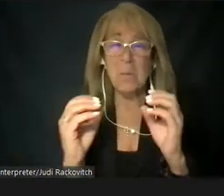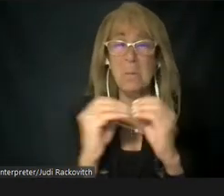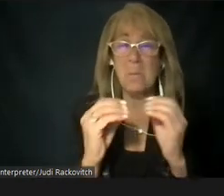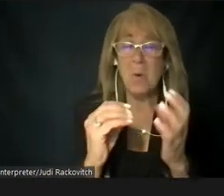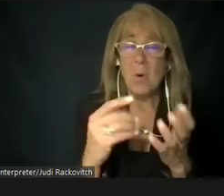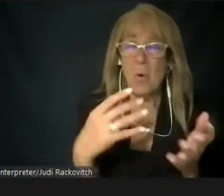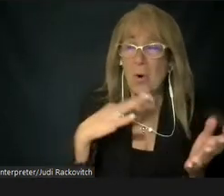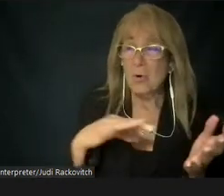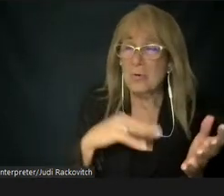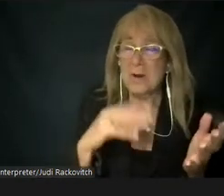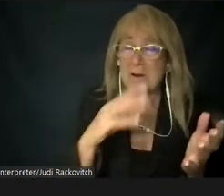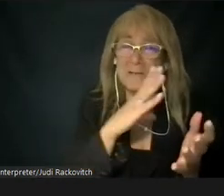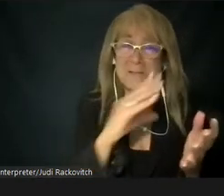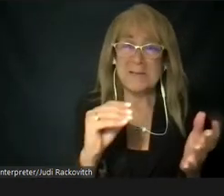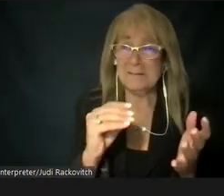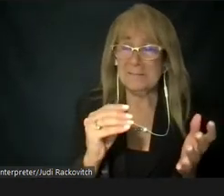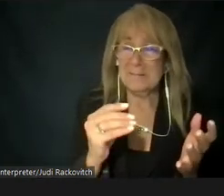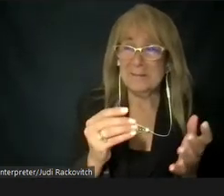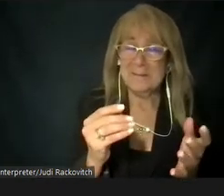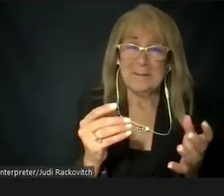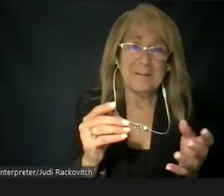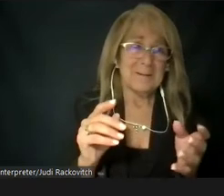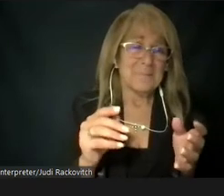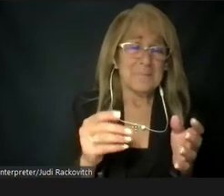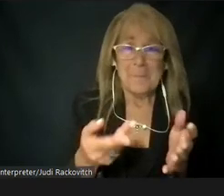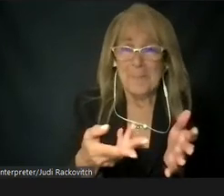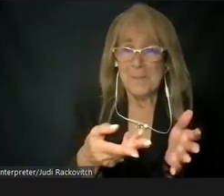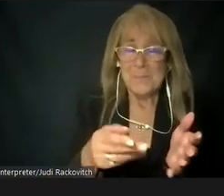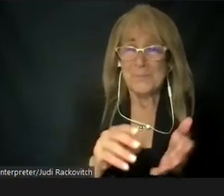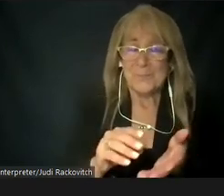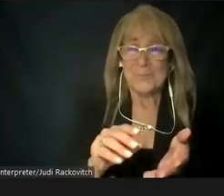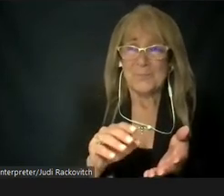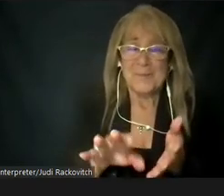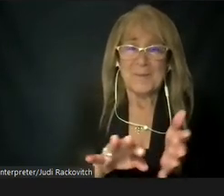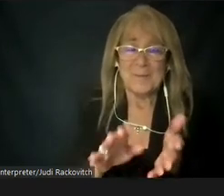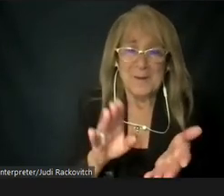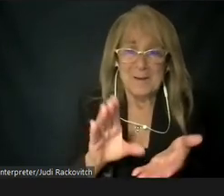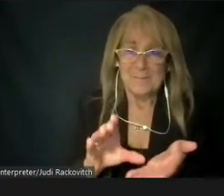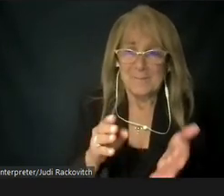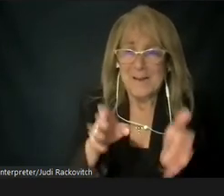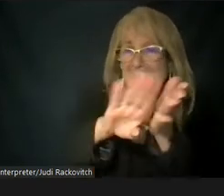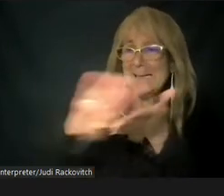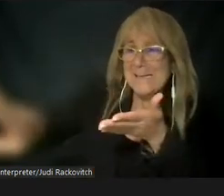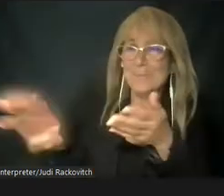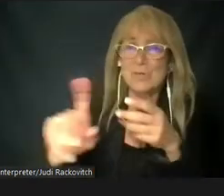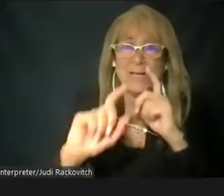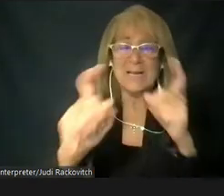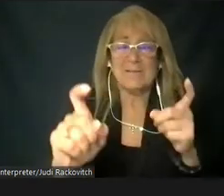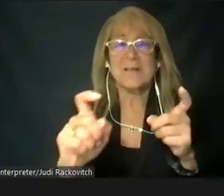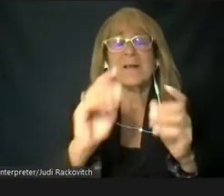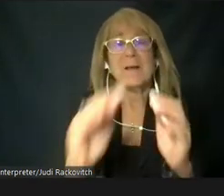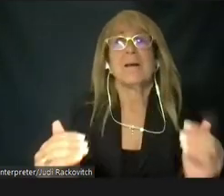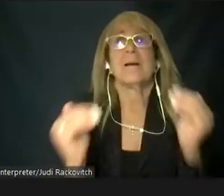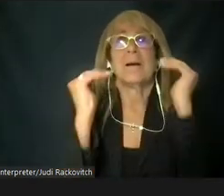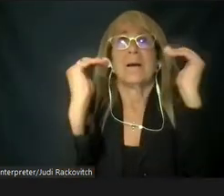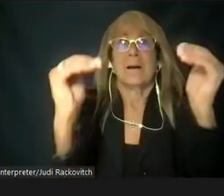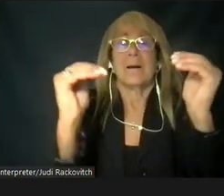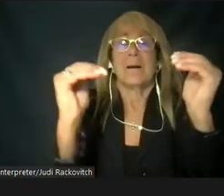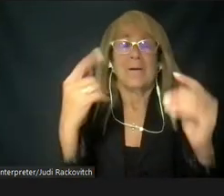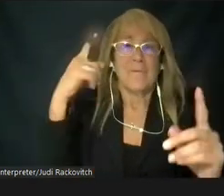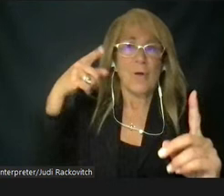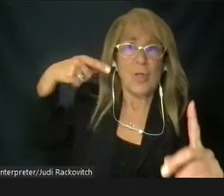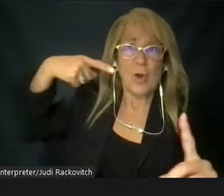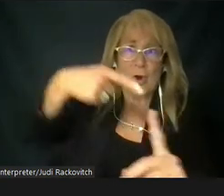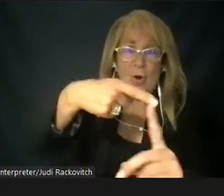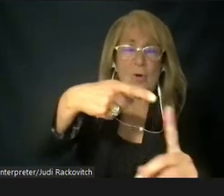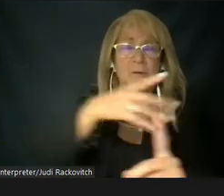and or exemptions that are given, the higher the toll must be in order to meet the project's purpose, needs, and objectives. The modeling is not complete,